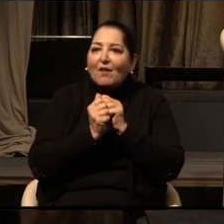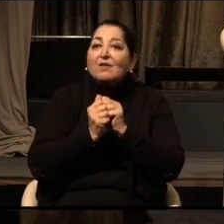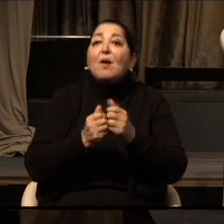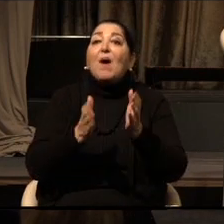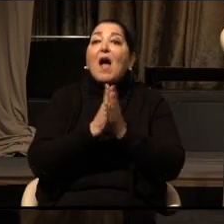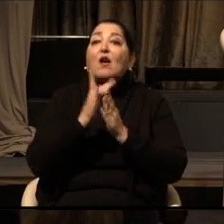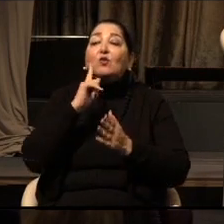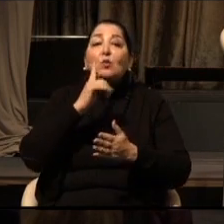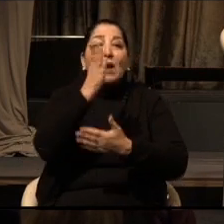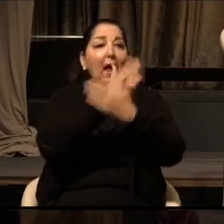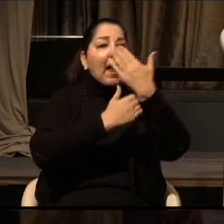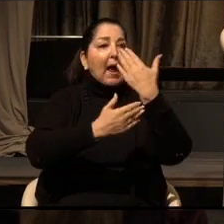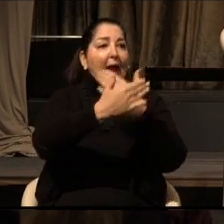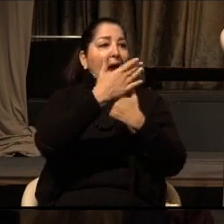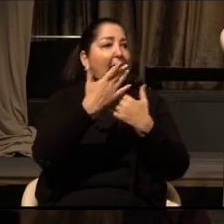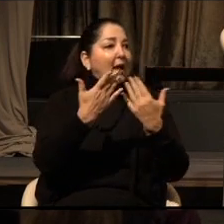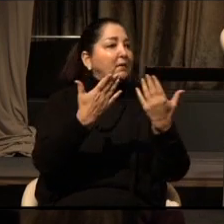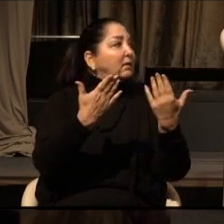hand